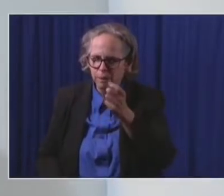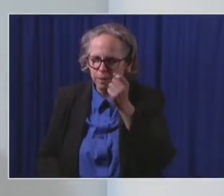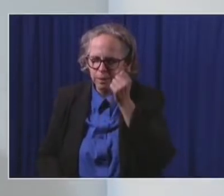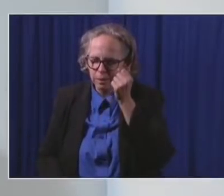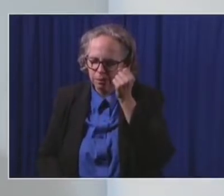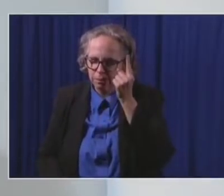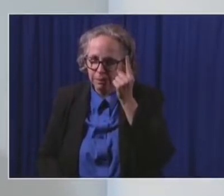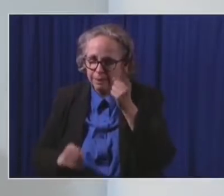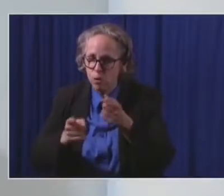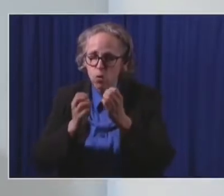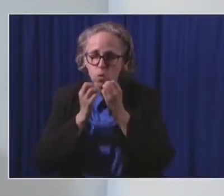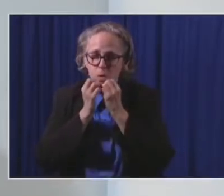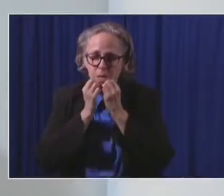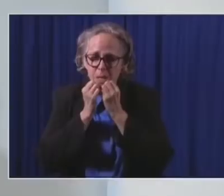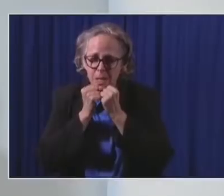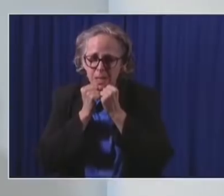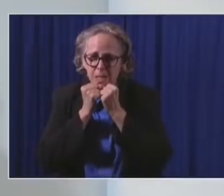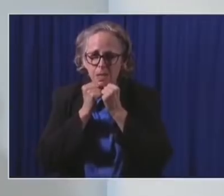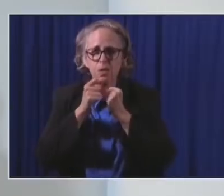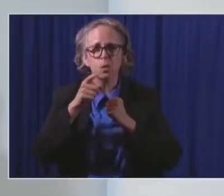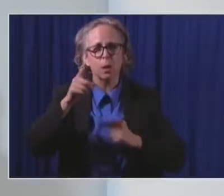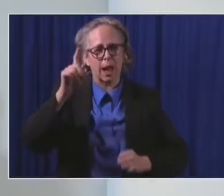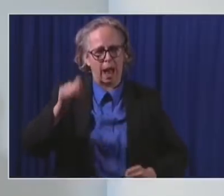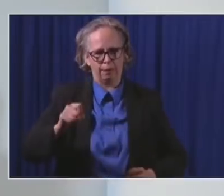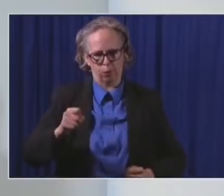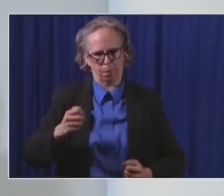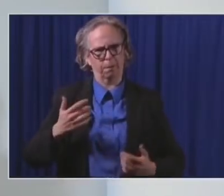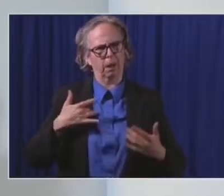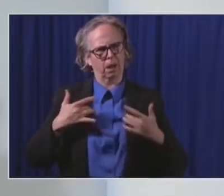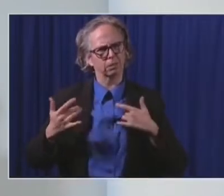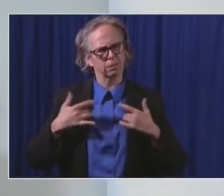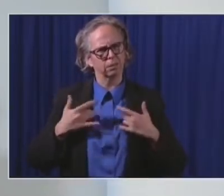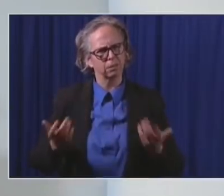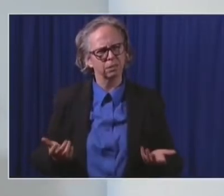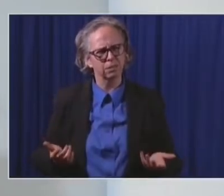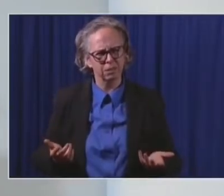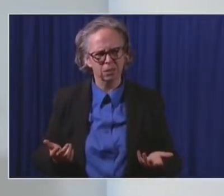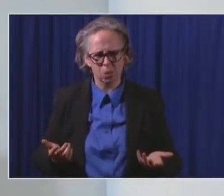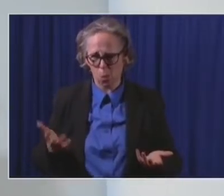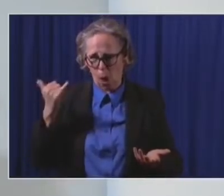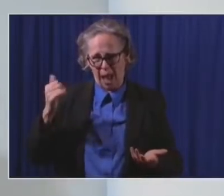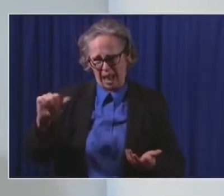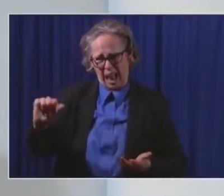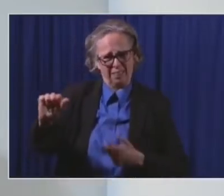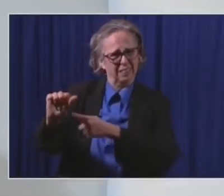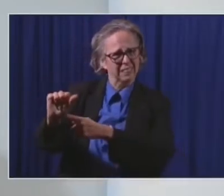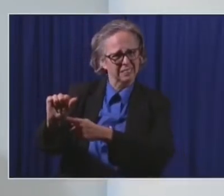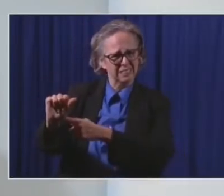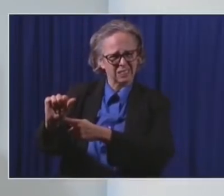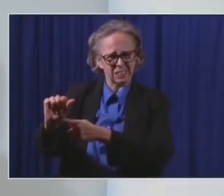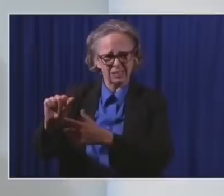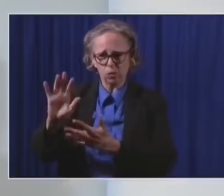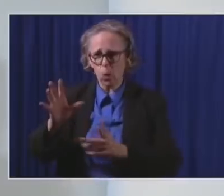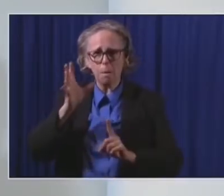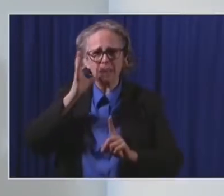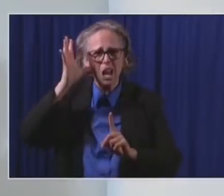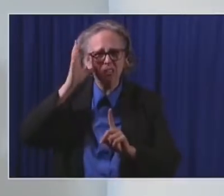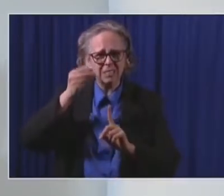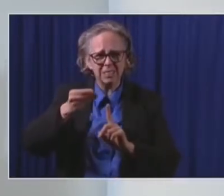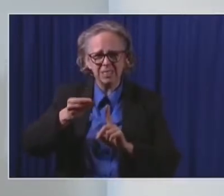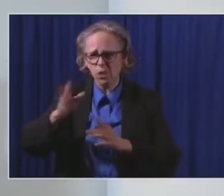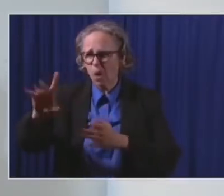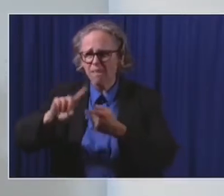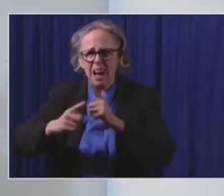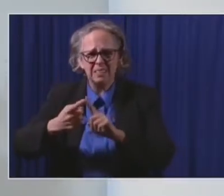reasons. There are a lot of reasons that you need to care about the spread of coronavirus, and particularly as it relates